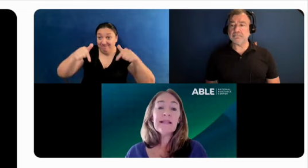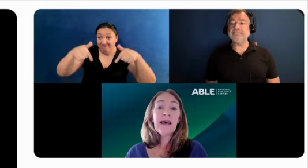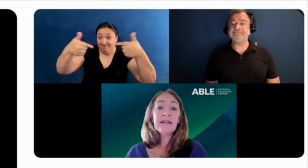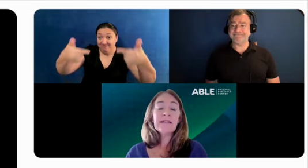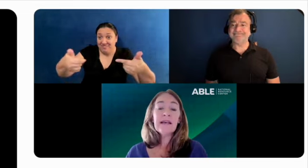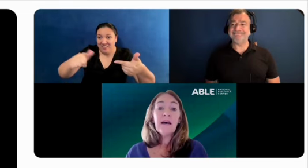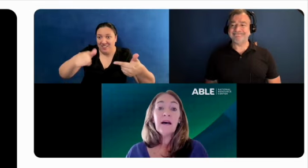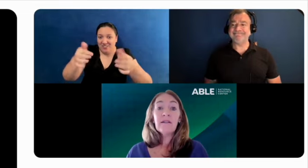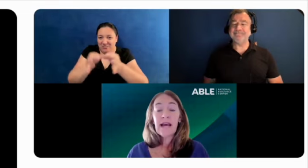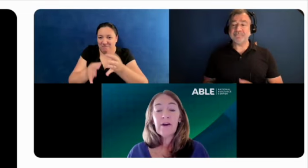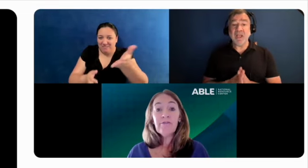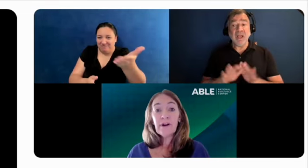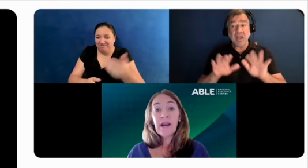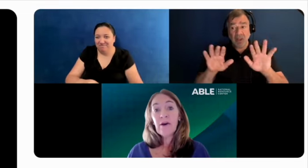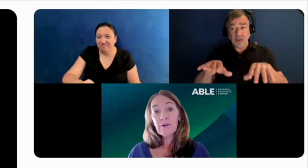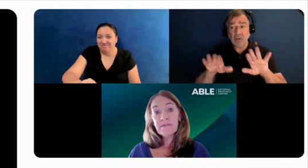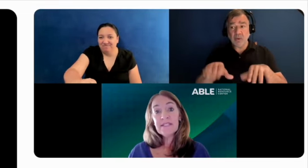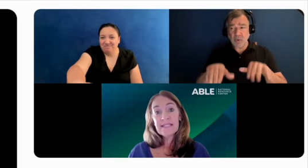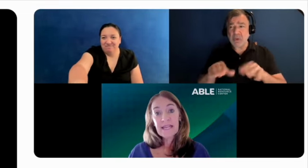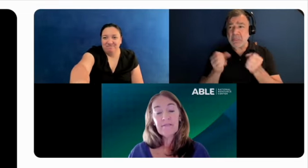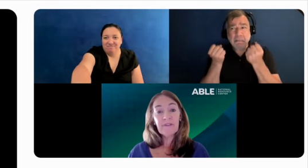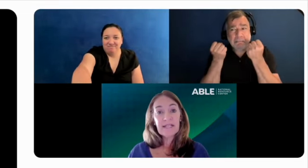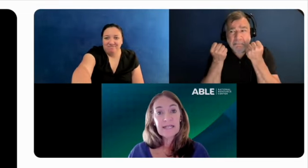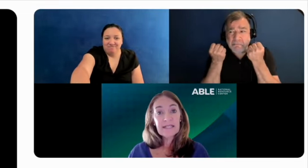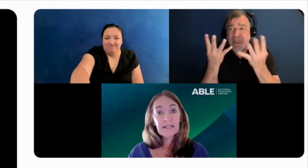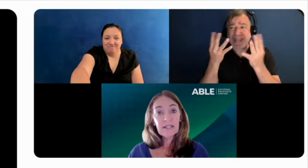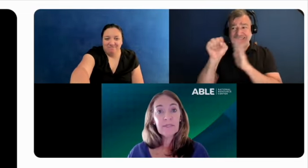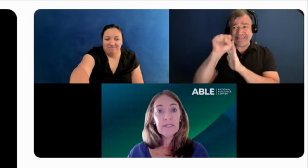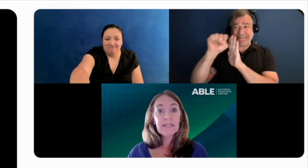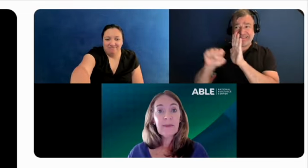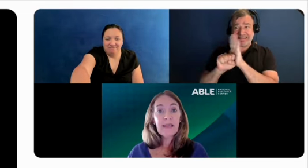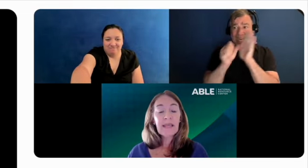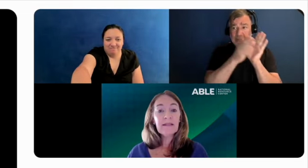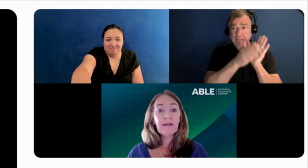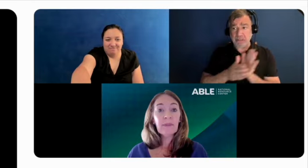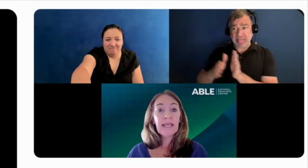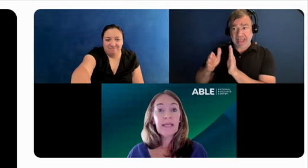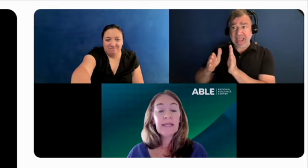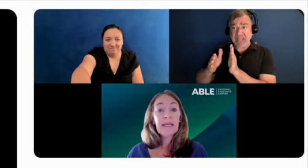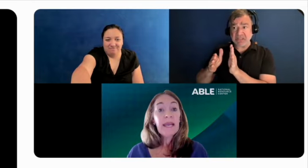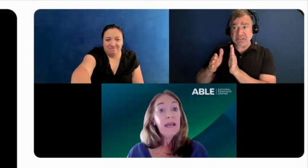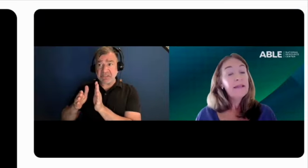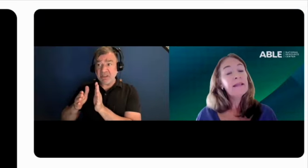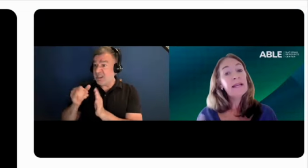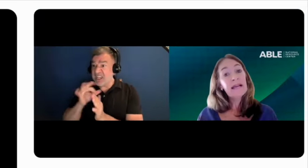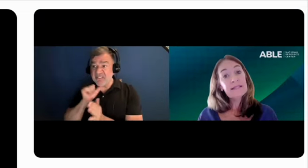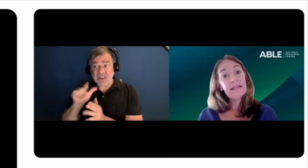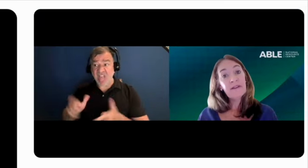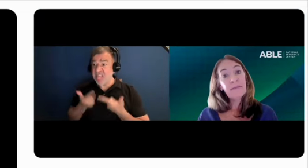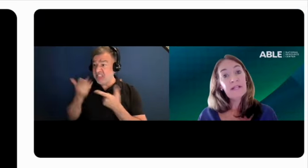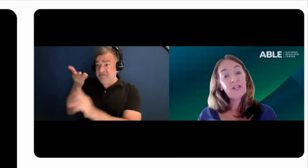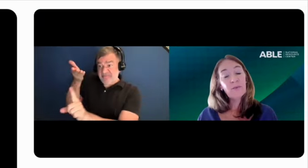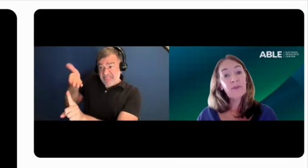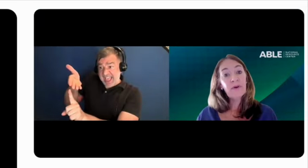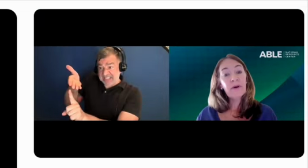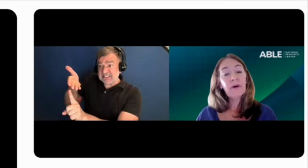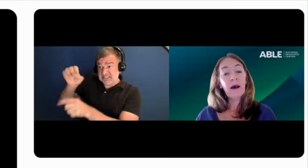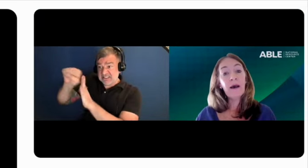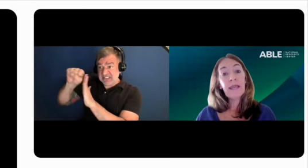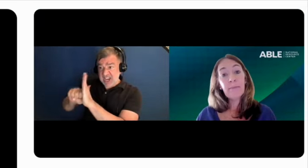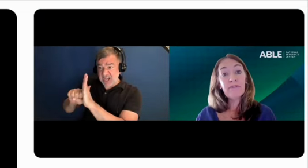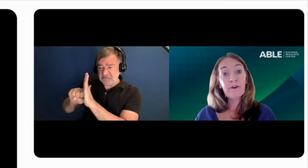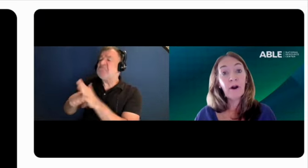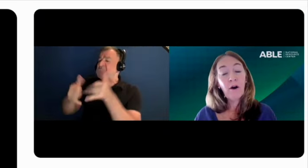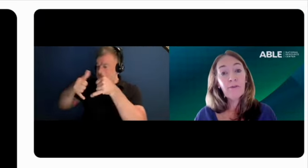state plans that allow for out-of-state residents to participate in their plan. And then, as David mentioned,